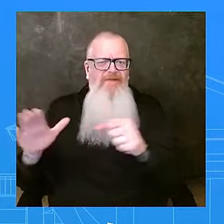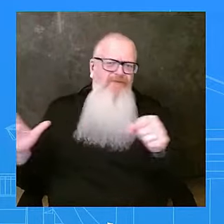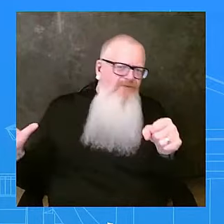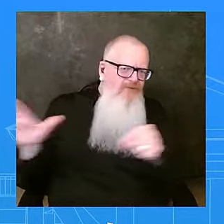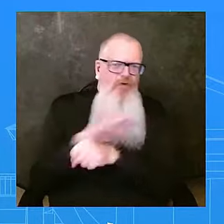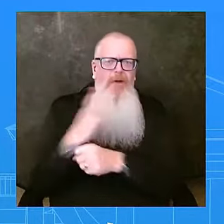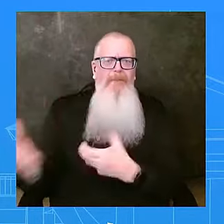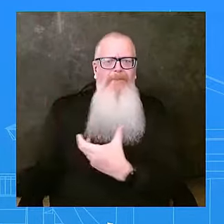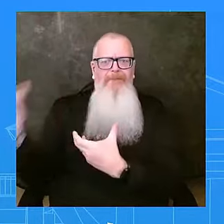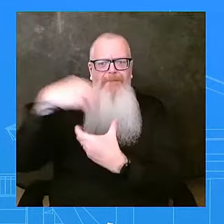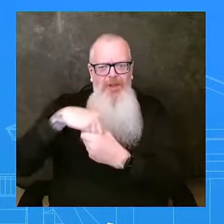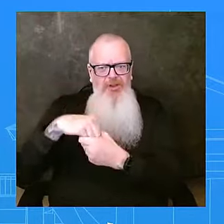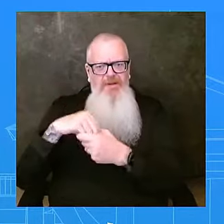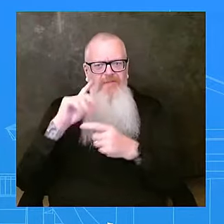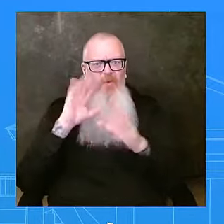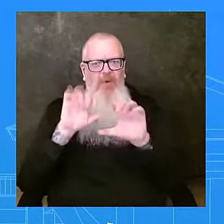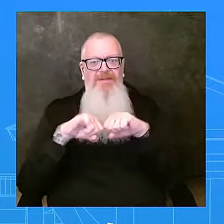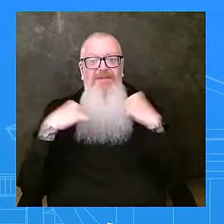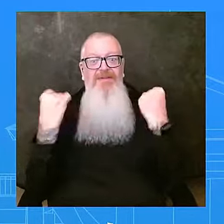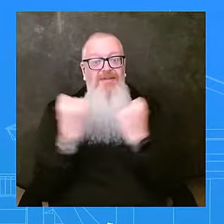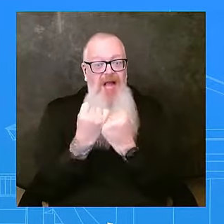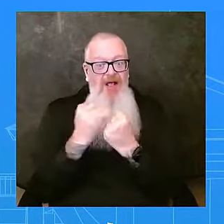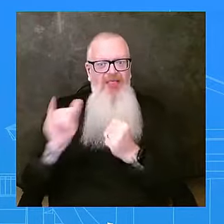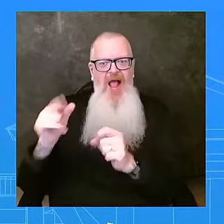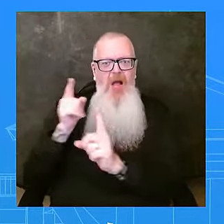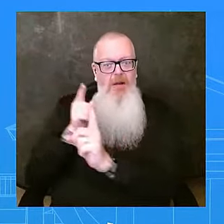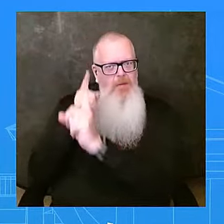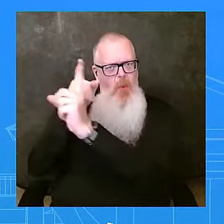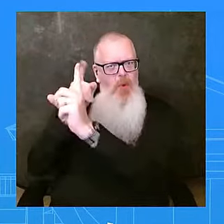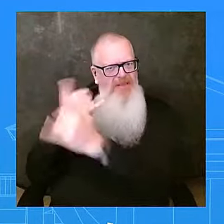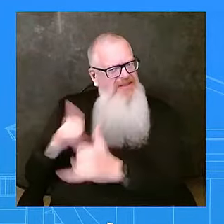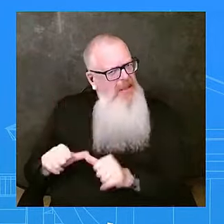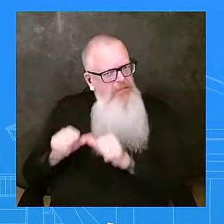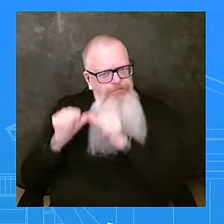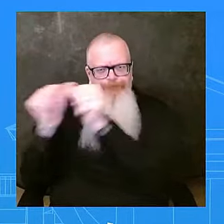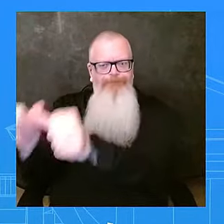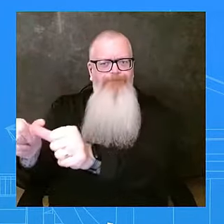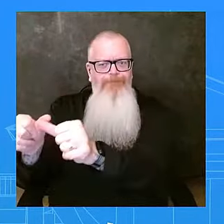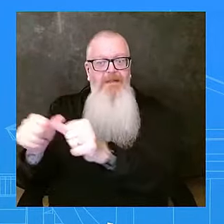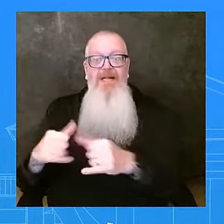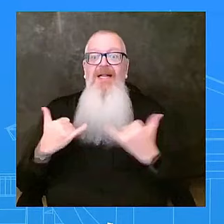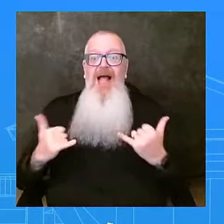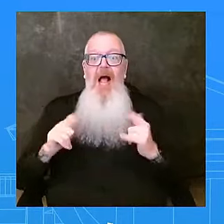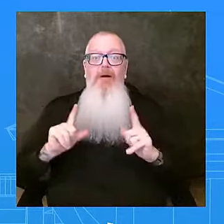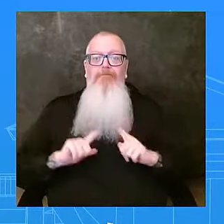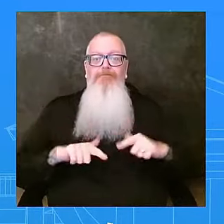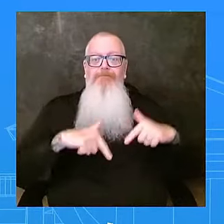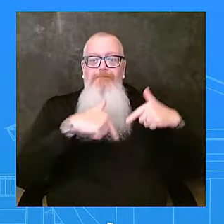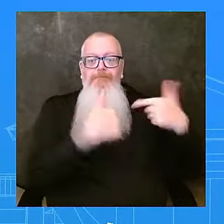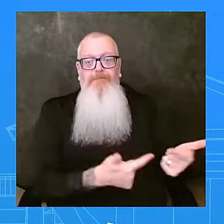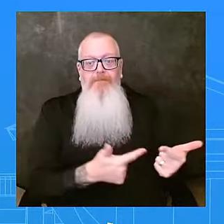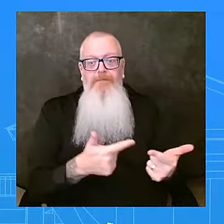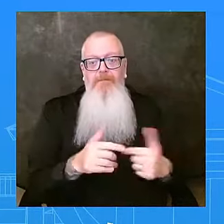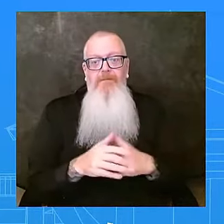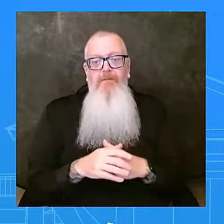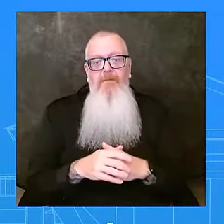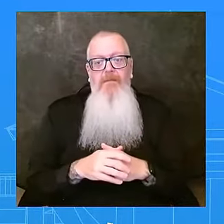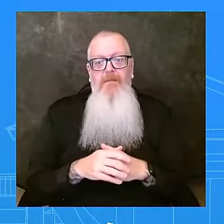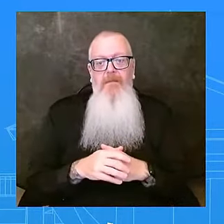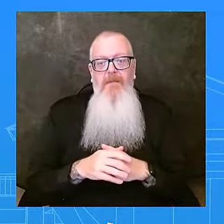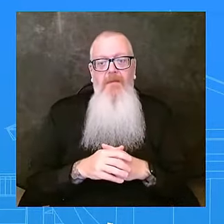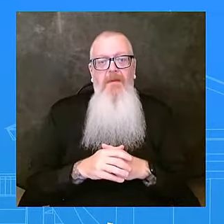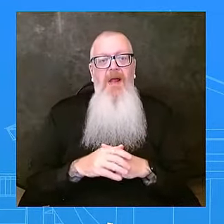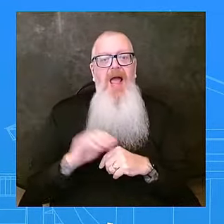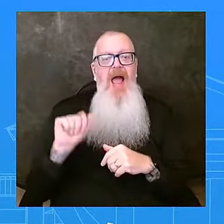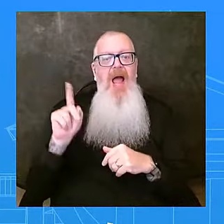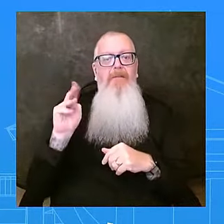will continue. With that, I will turn it over to my colleague, Admiral John Kirby, who's here to take some questions on the House